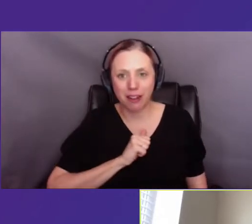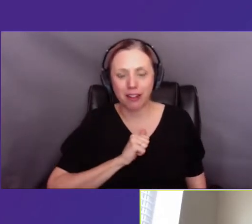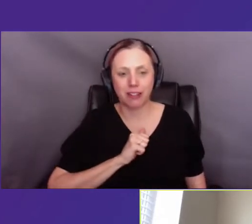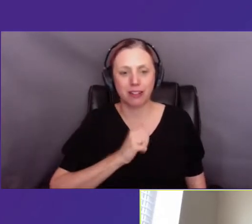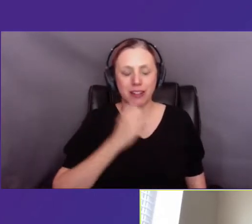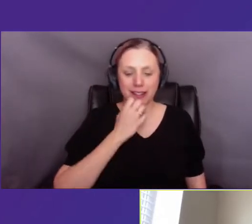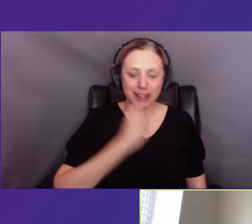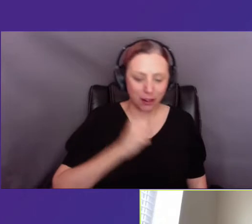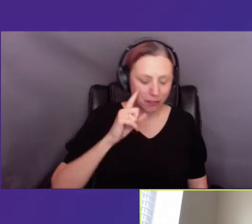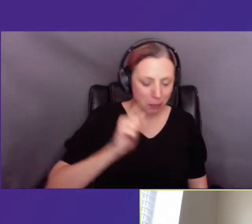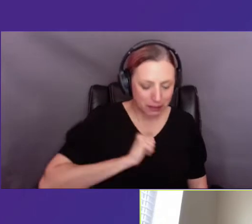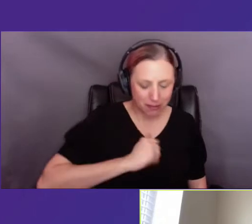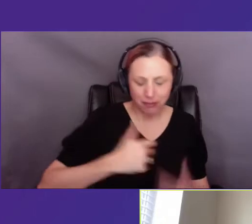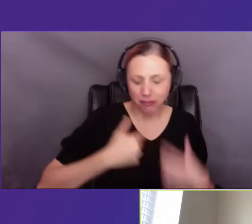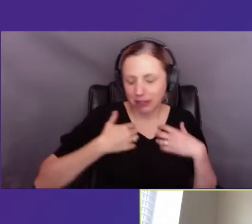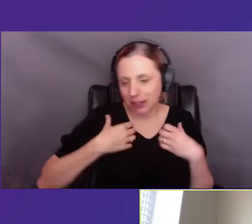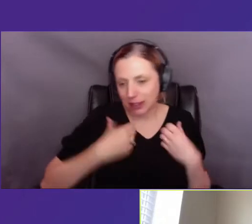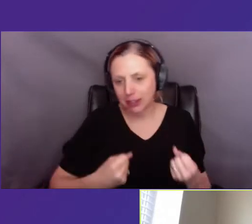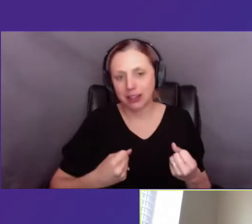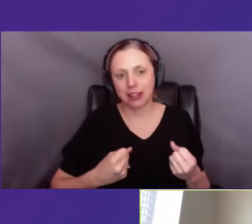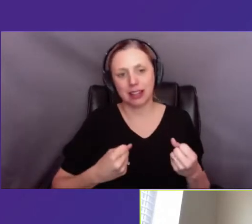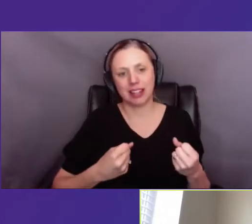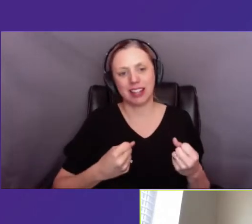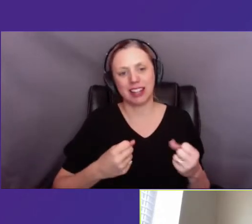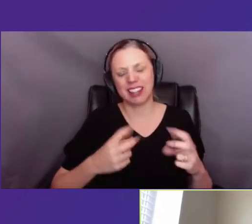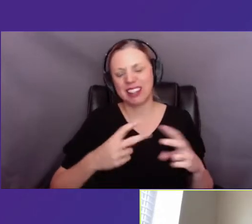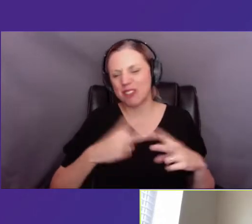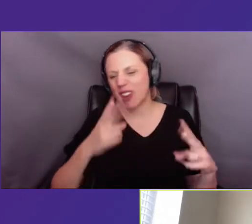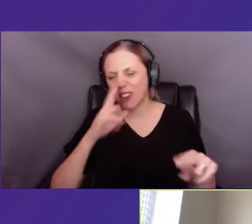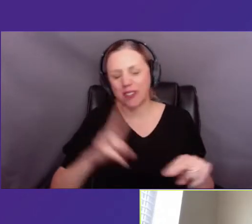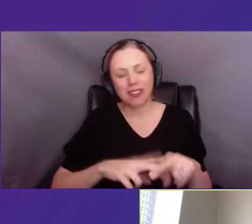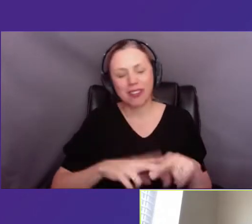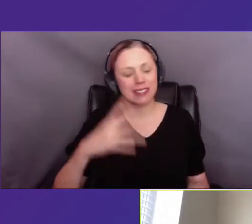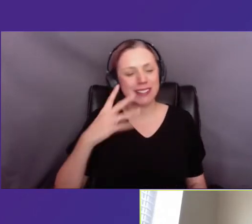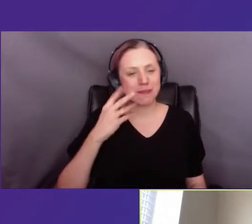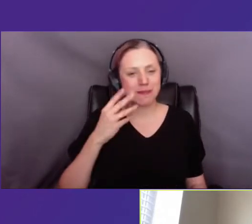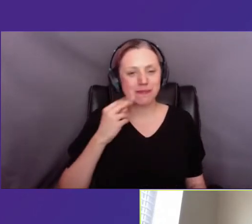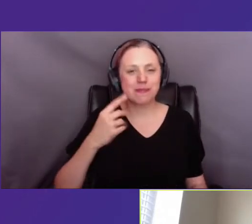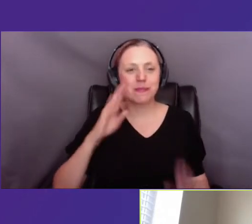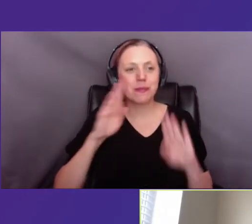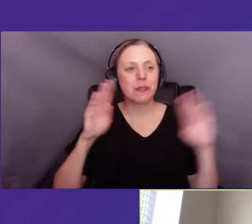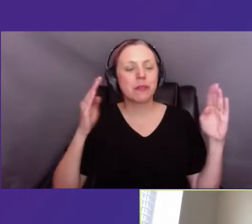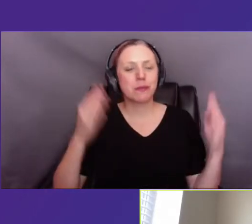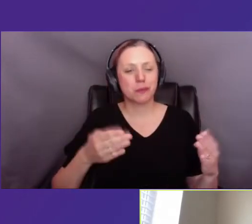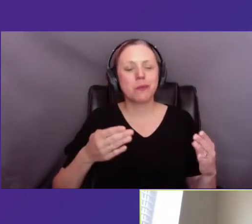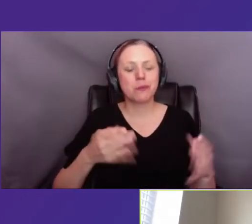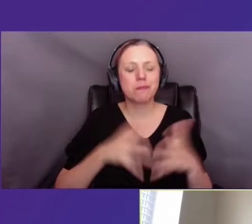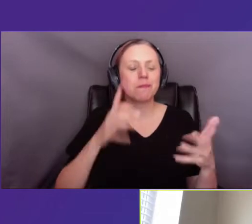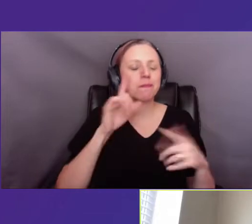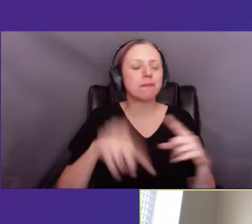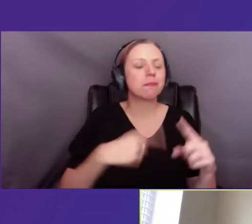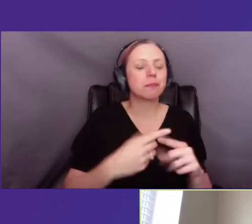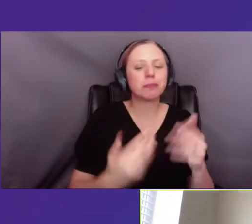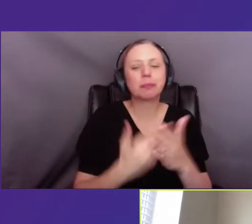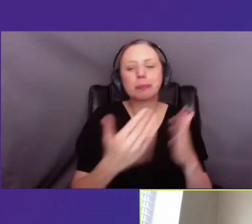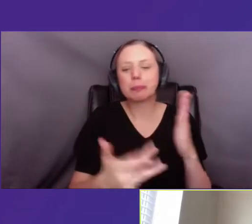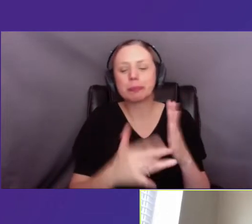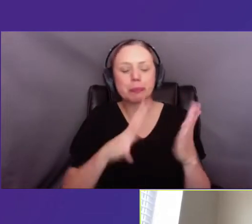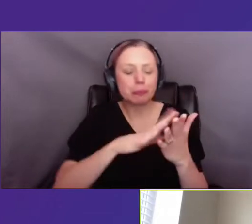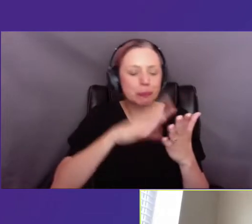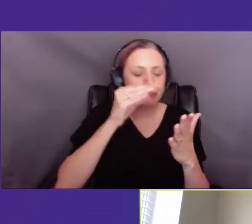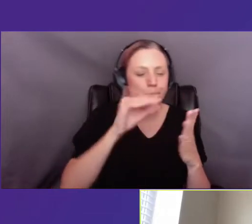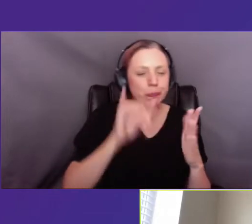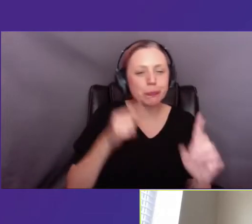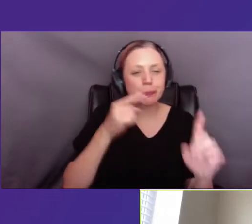self-care, healing, and it's very fun. And we generally focus a lot on learning new techniques, right? Learning